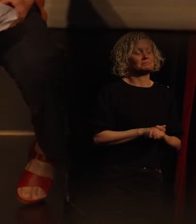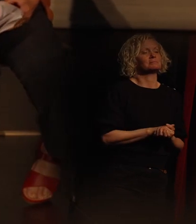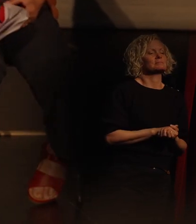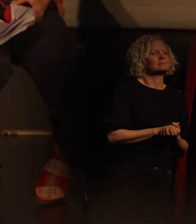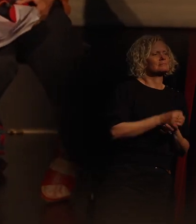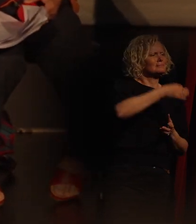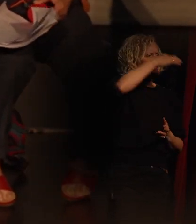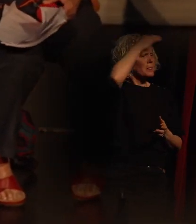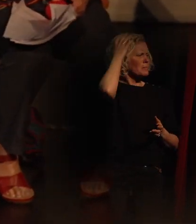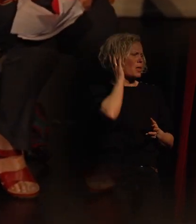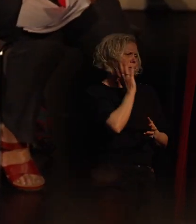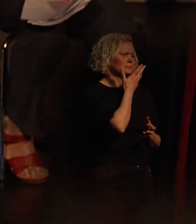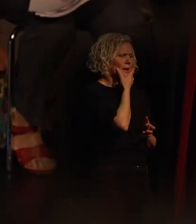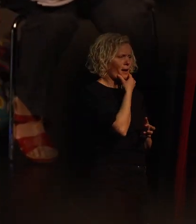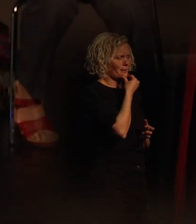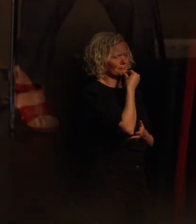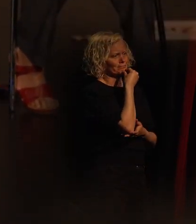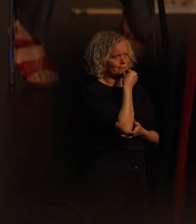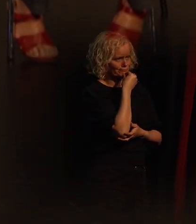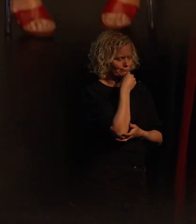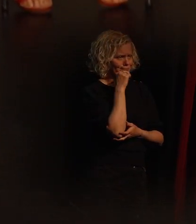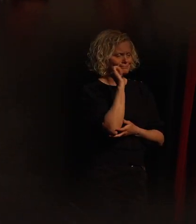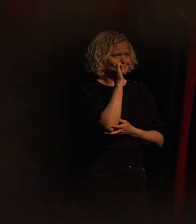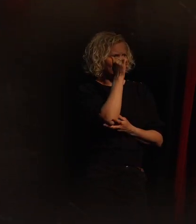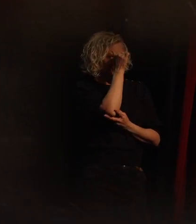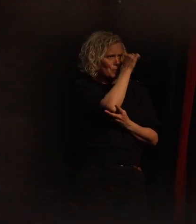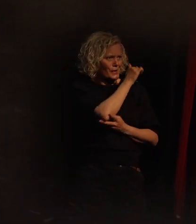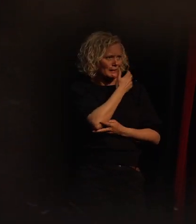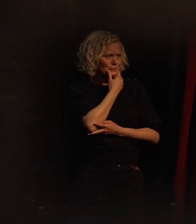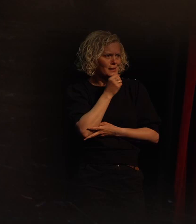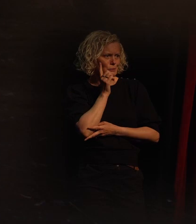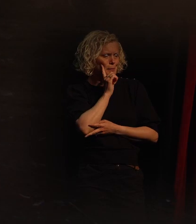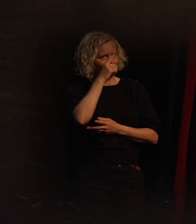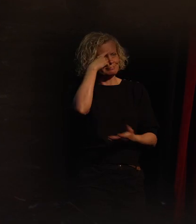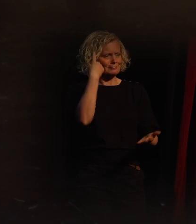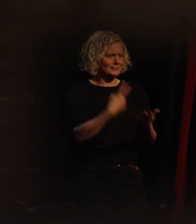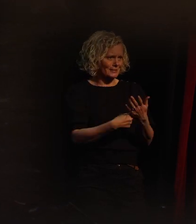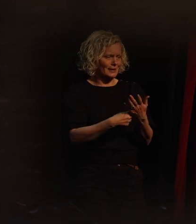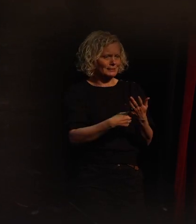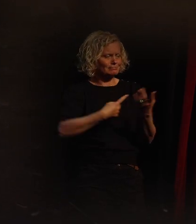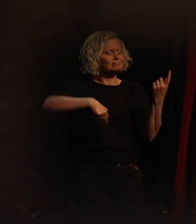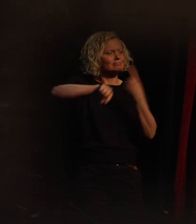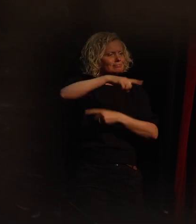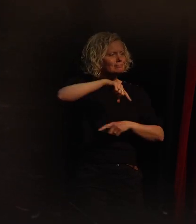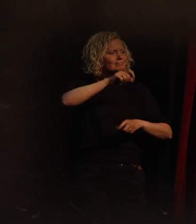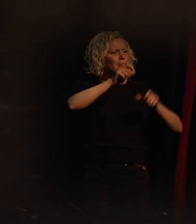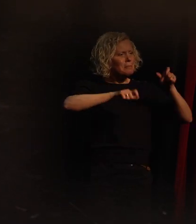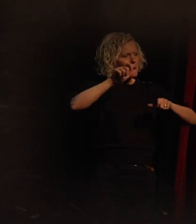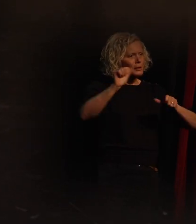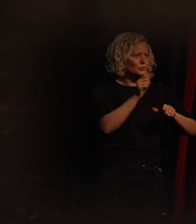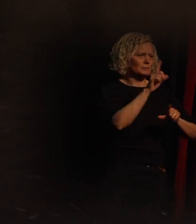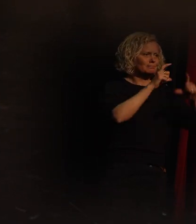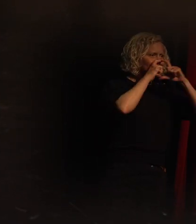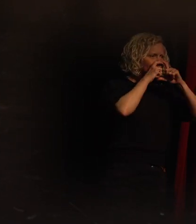The blonde-haired man and his wise men and women decided that the people should all wear